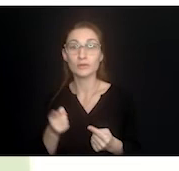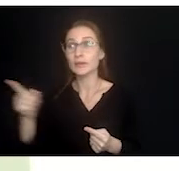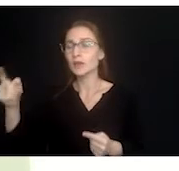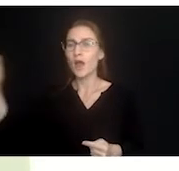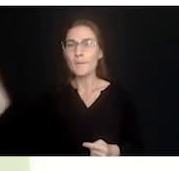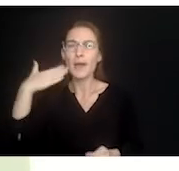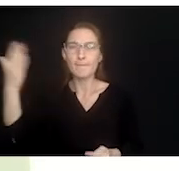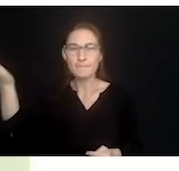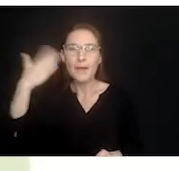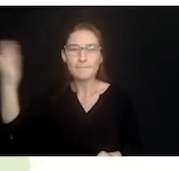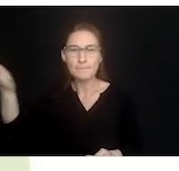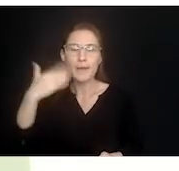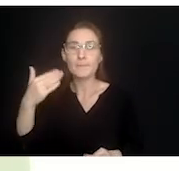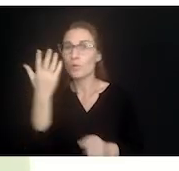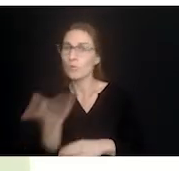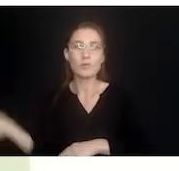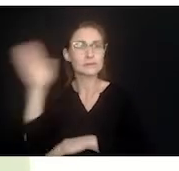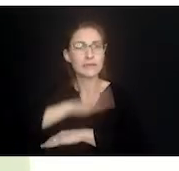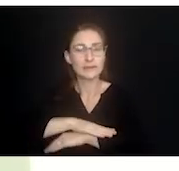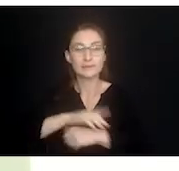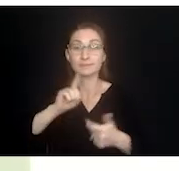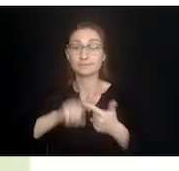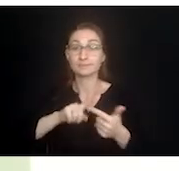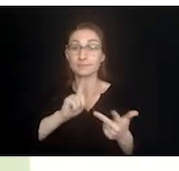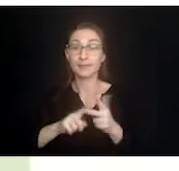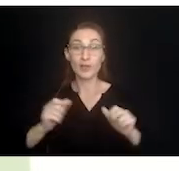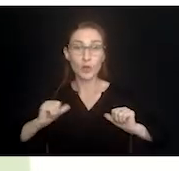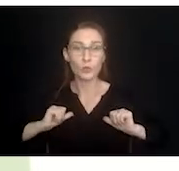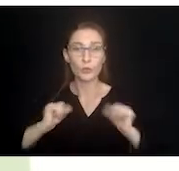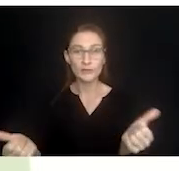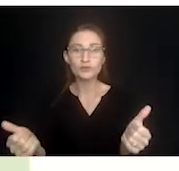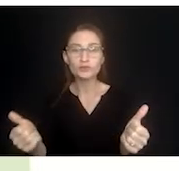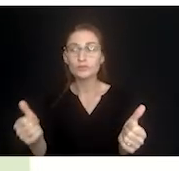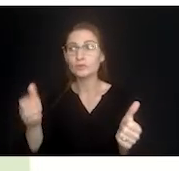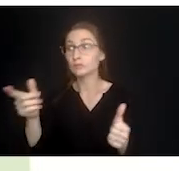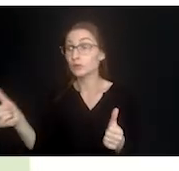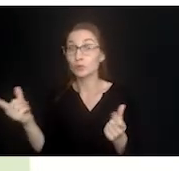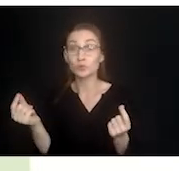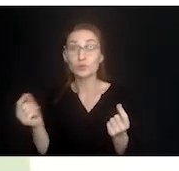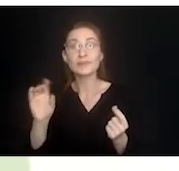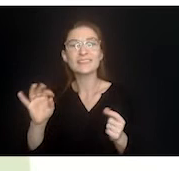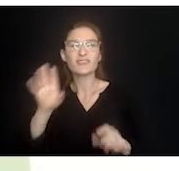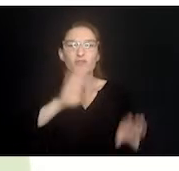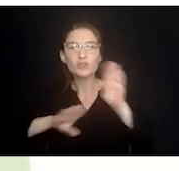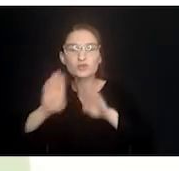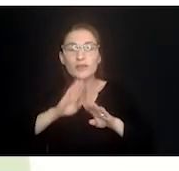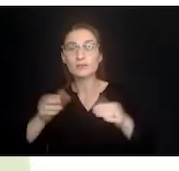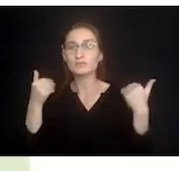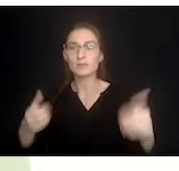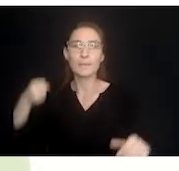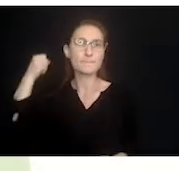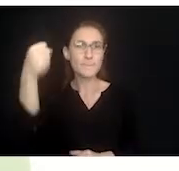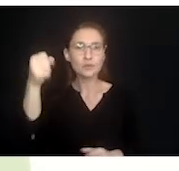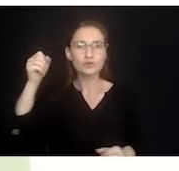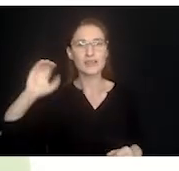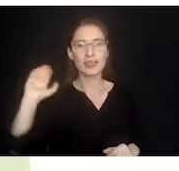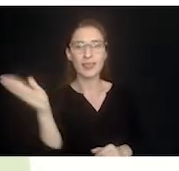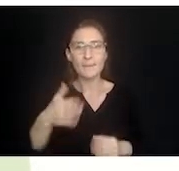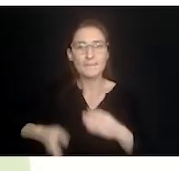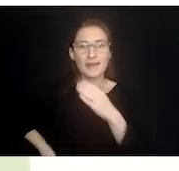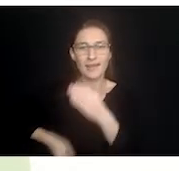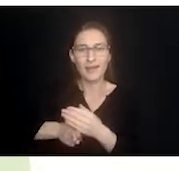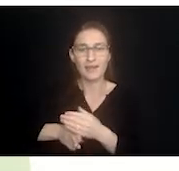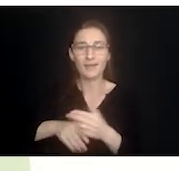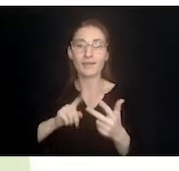was slapping his face, head, and stomach all day long. The third was aggression. Richie would hit, kick, bite, or punch us when he